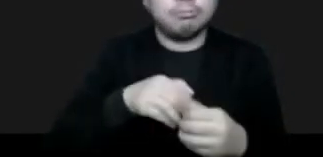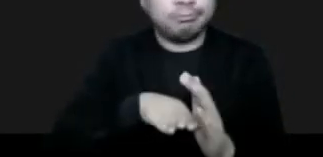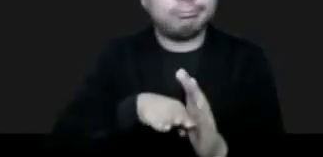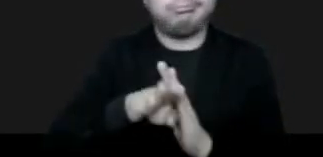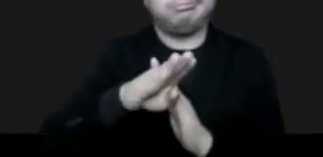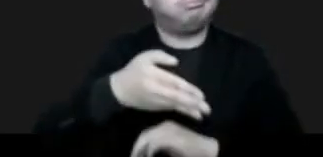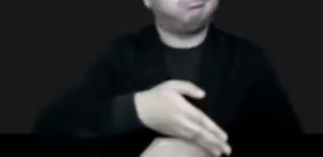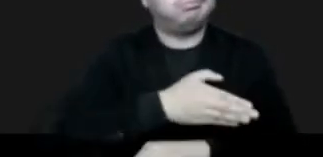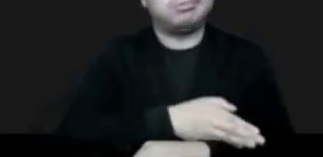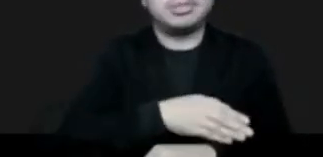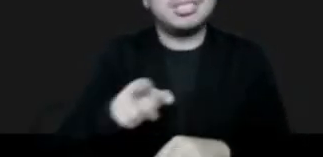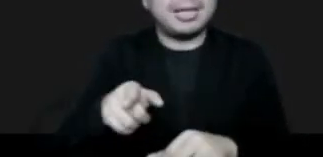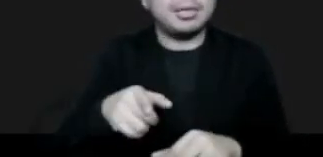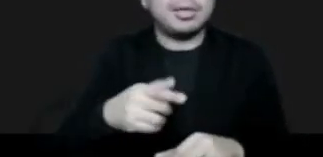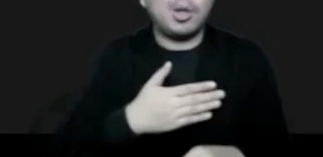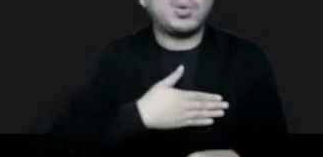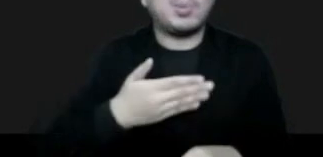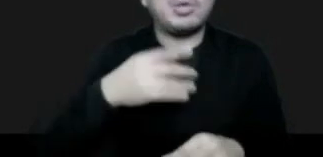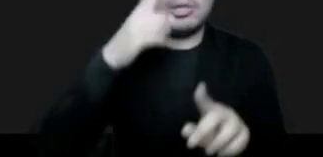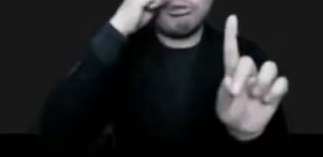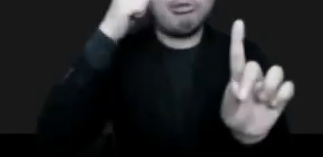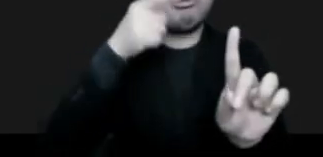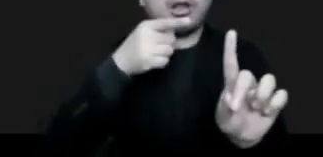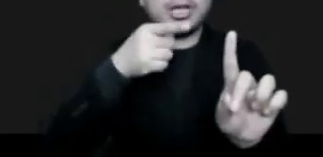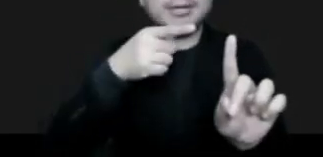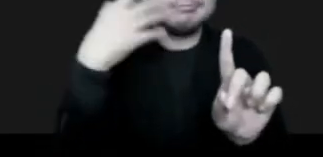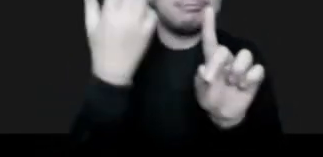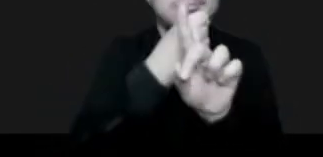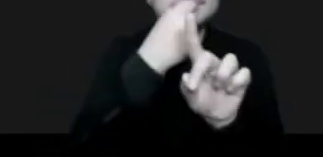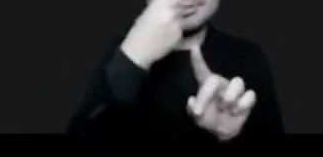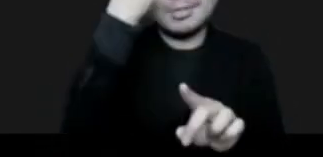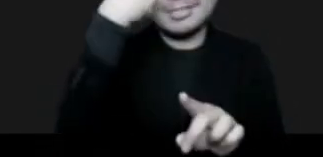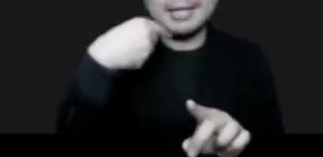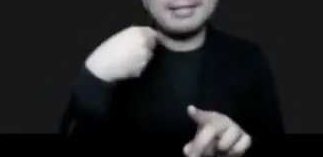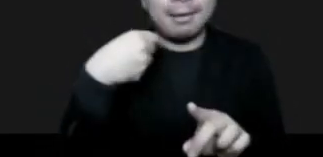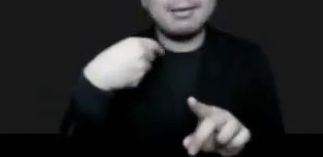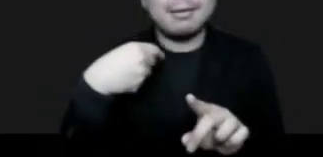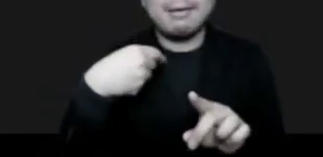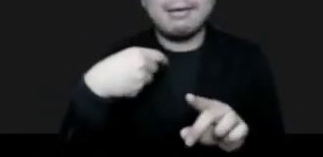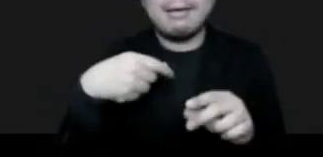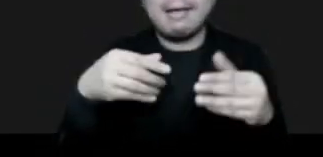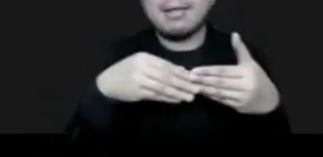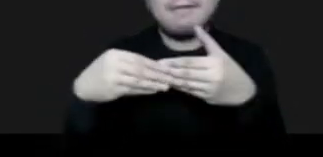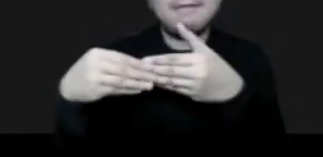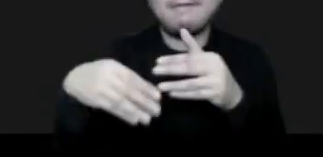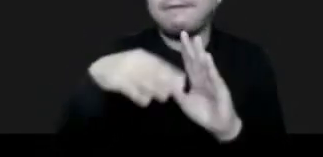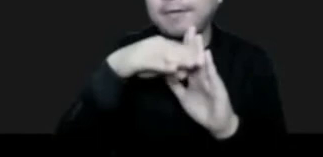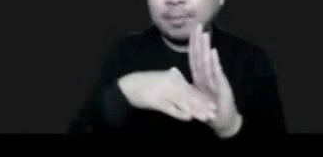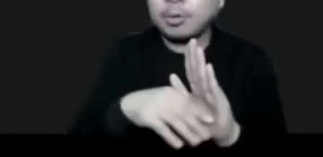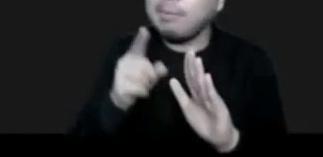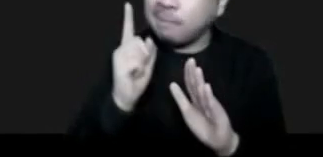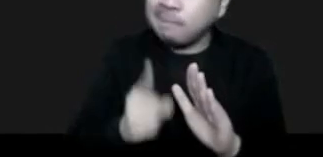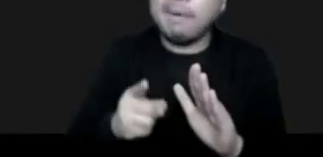targets related to the Sendai framework. We absolutely need to do more on the disability